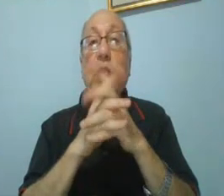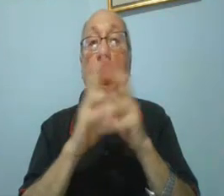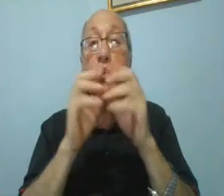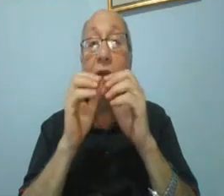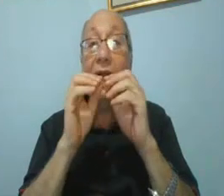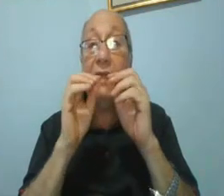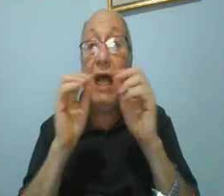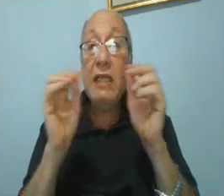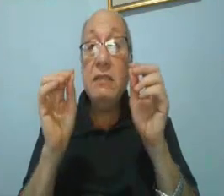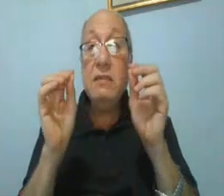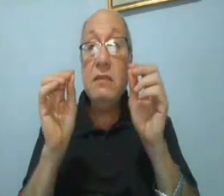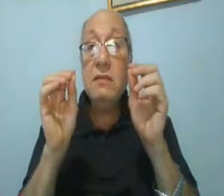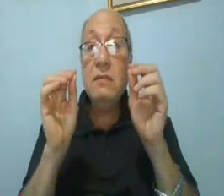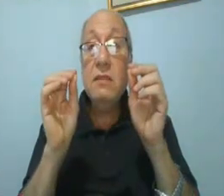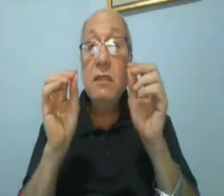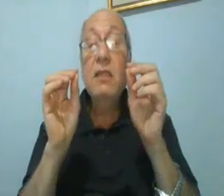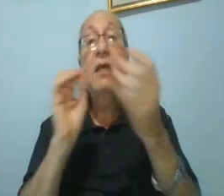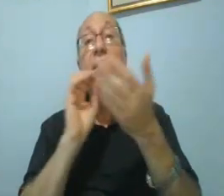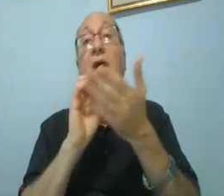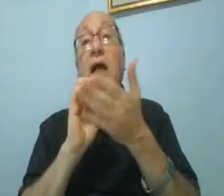glutaraldehyde,